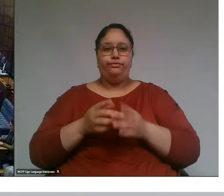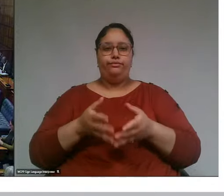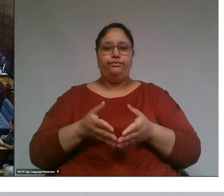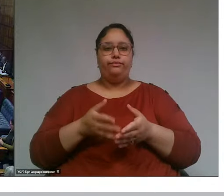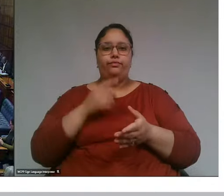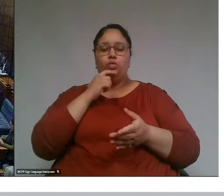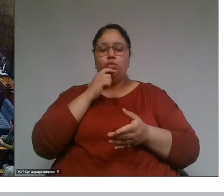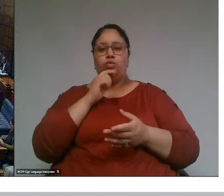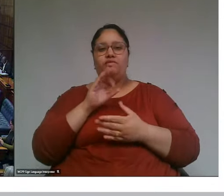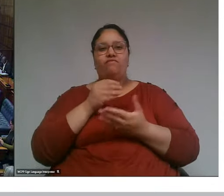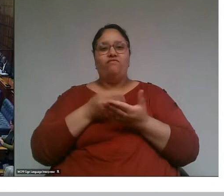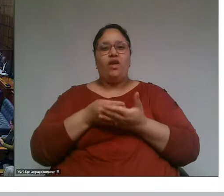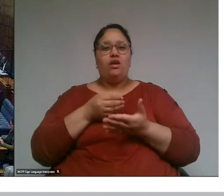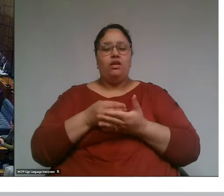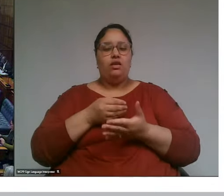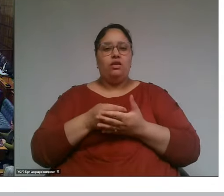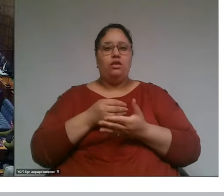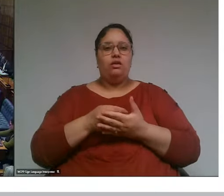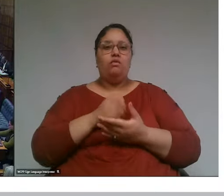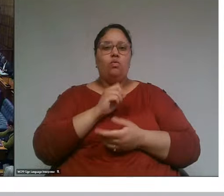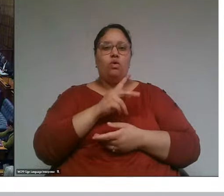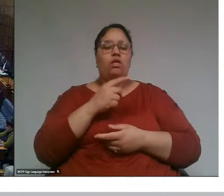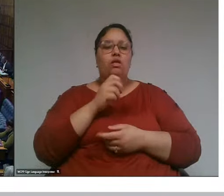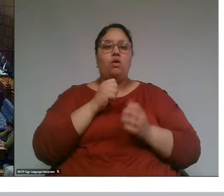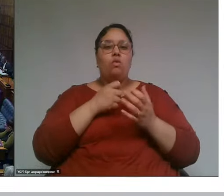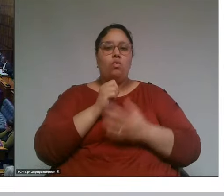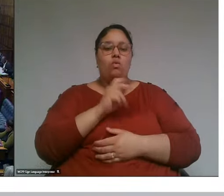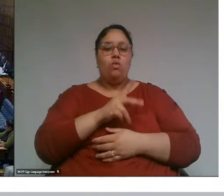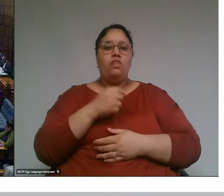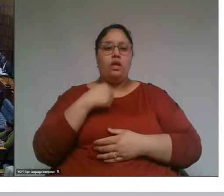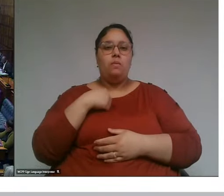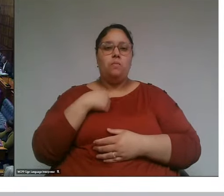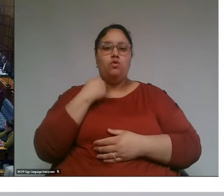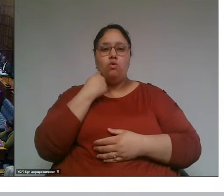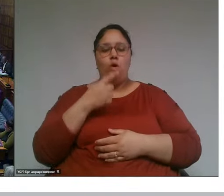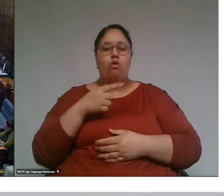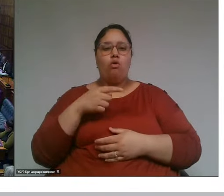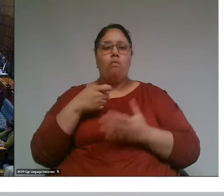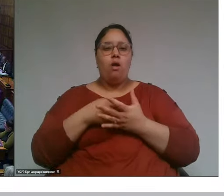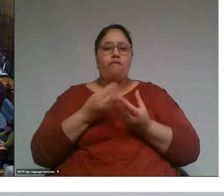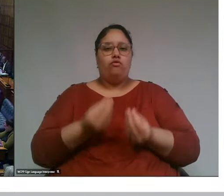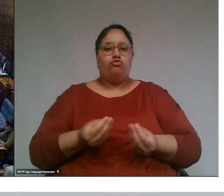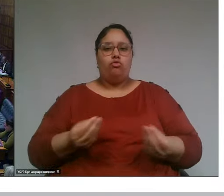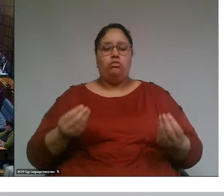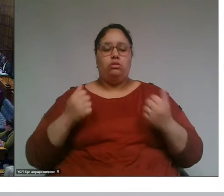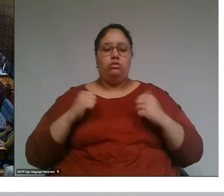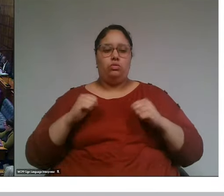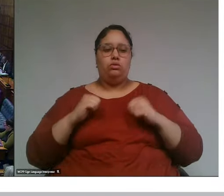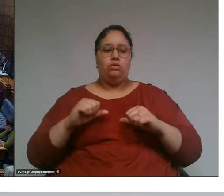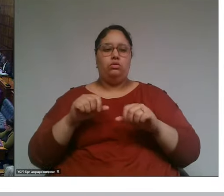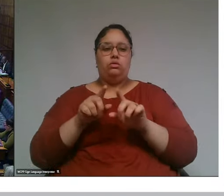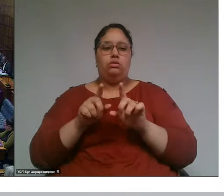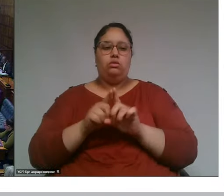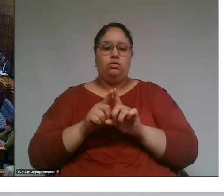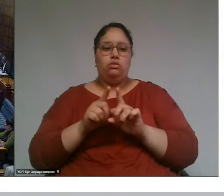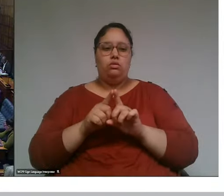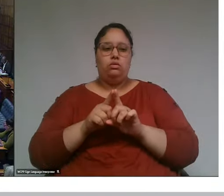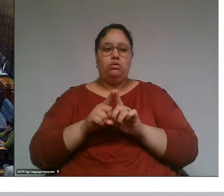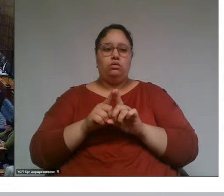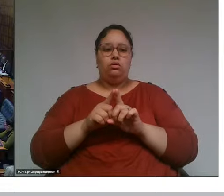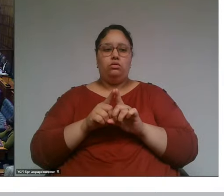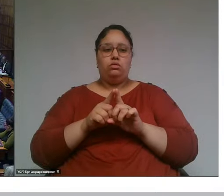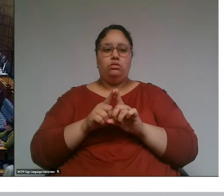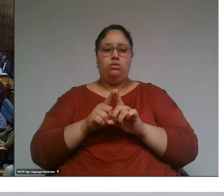maybe uh you could just mention the expenditure review that was conduct Ed by Gtech which talks about value for money and the outcomes from this